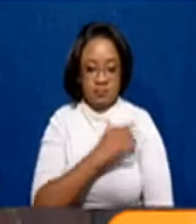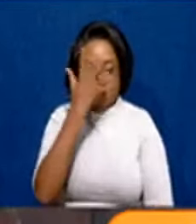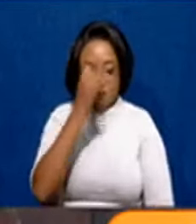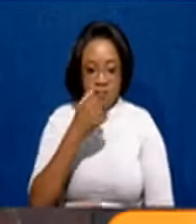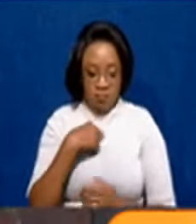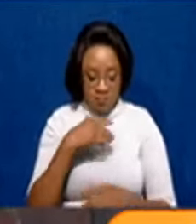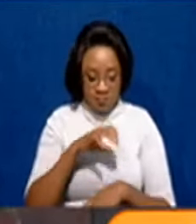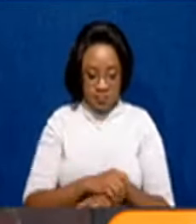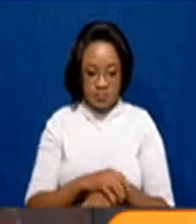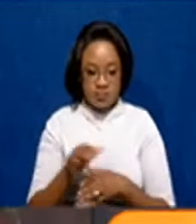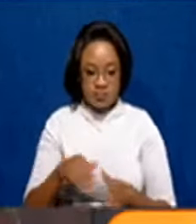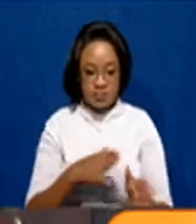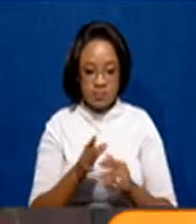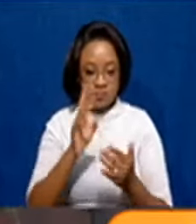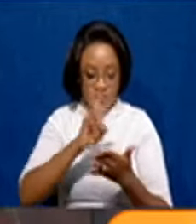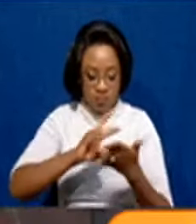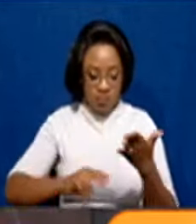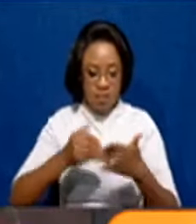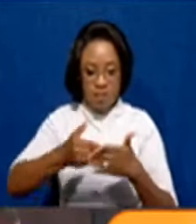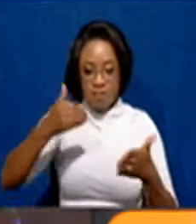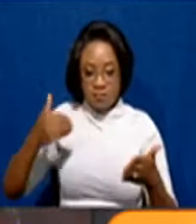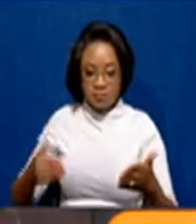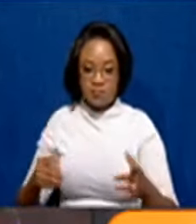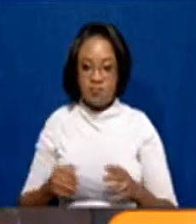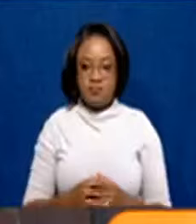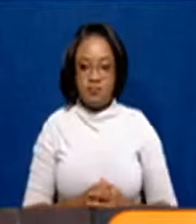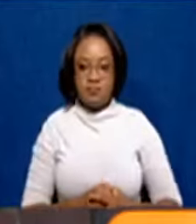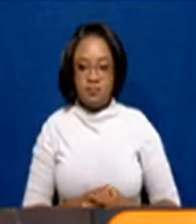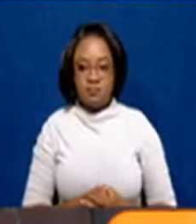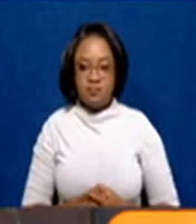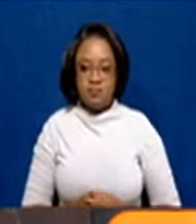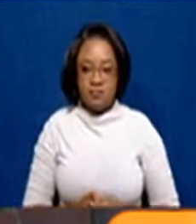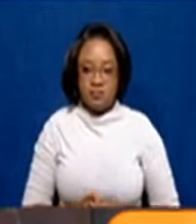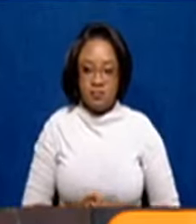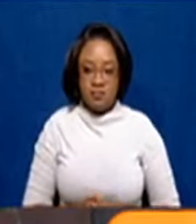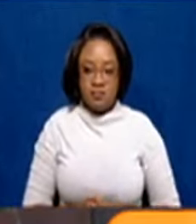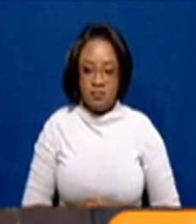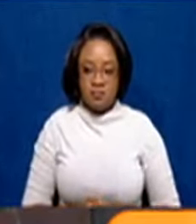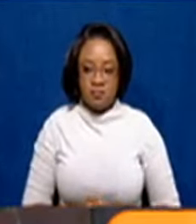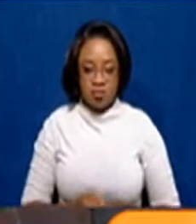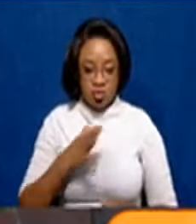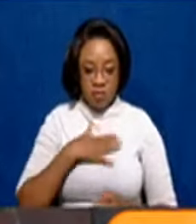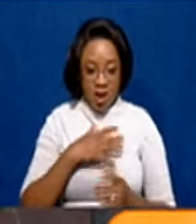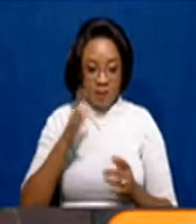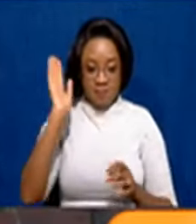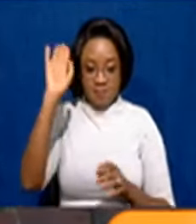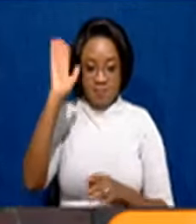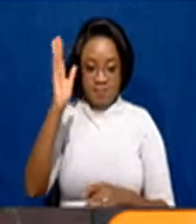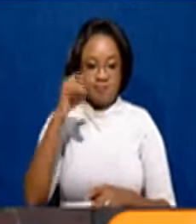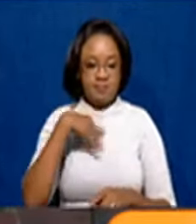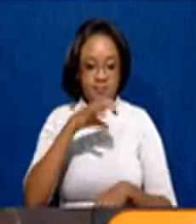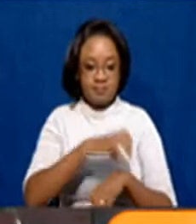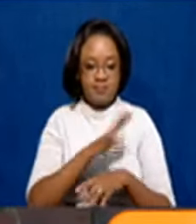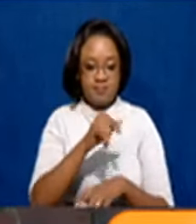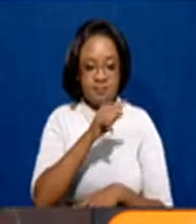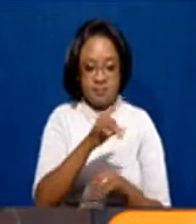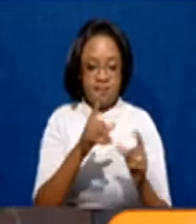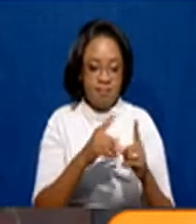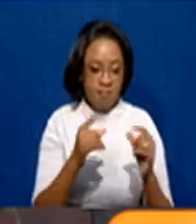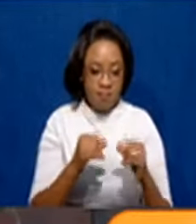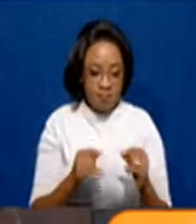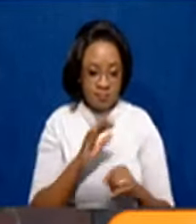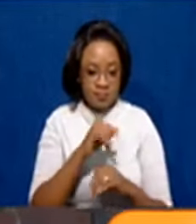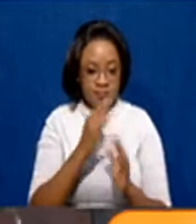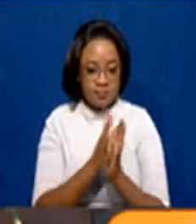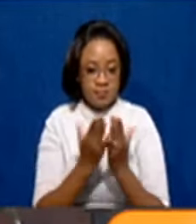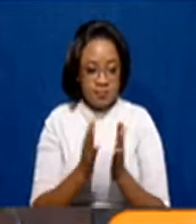got the opportunity to read it before. So my little speech is picked out of the foreword which I did for the book, because I thought it's